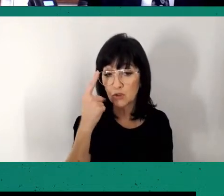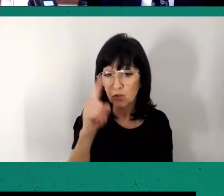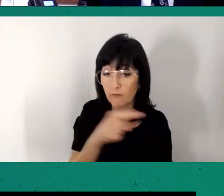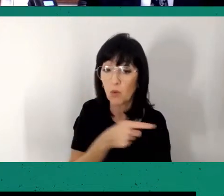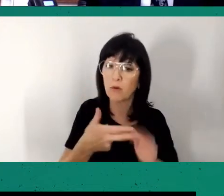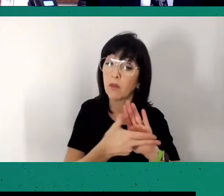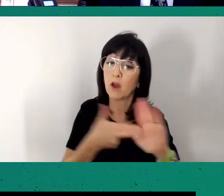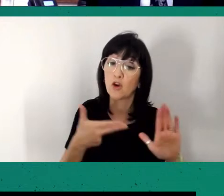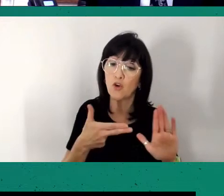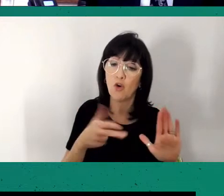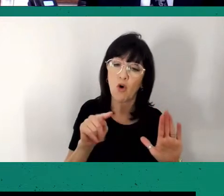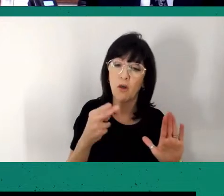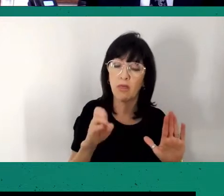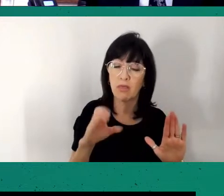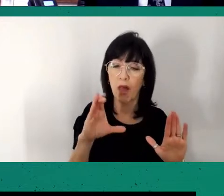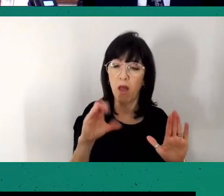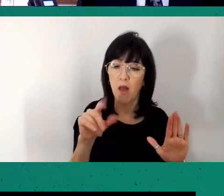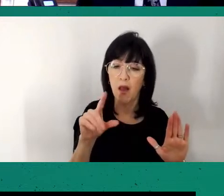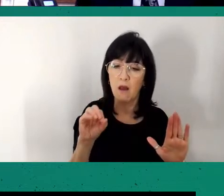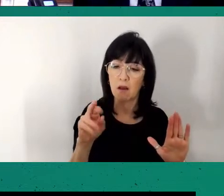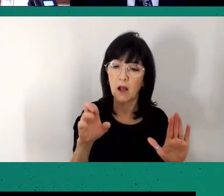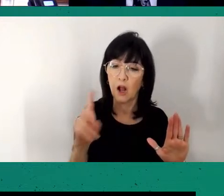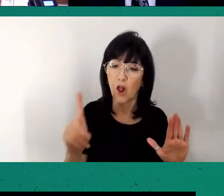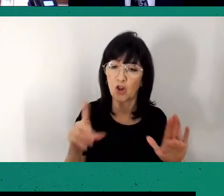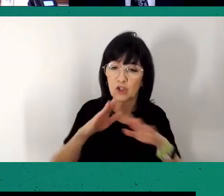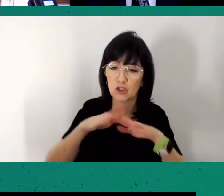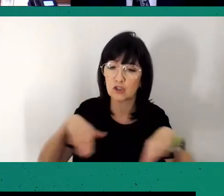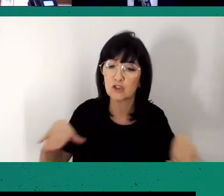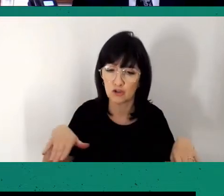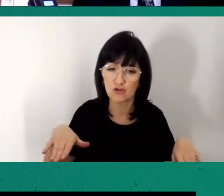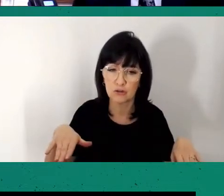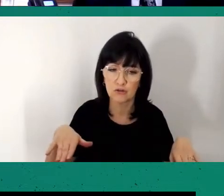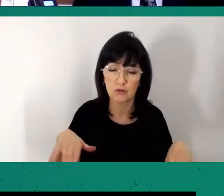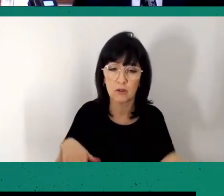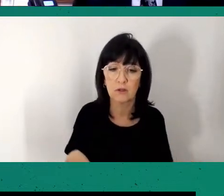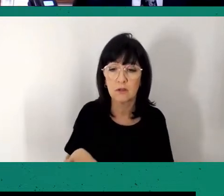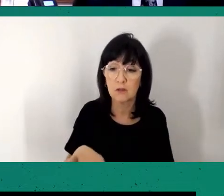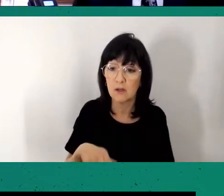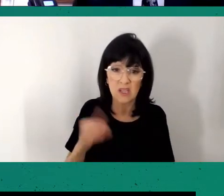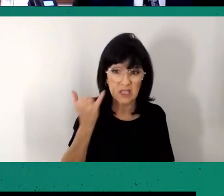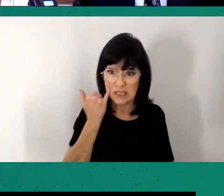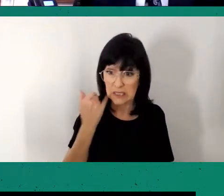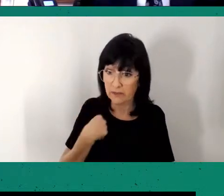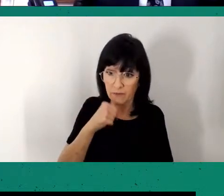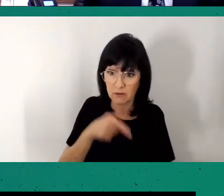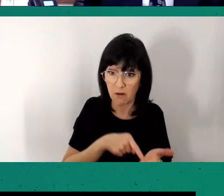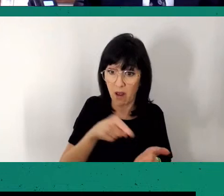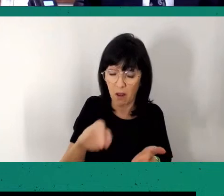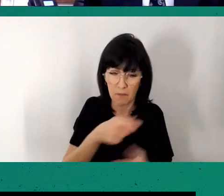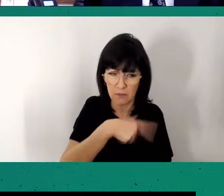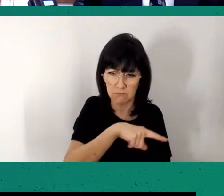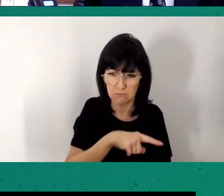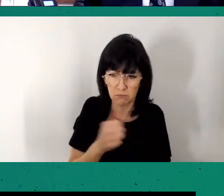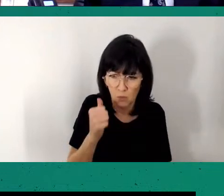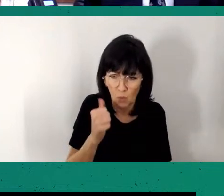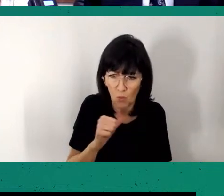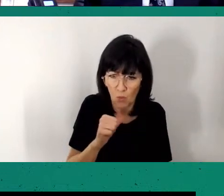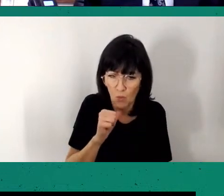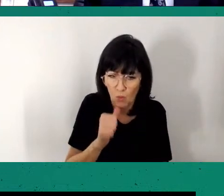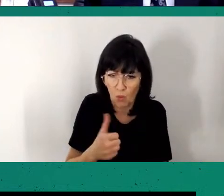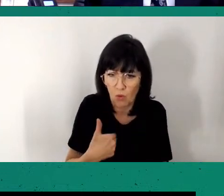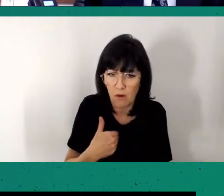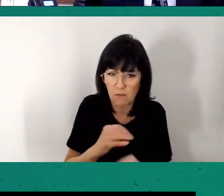colored children, which were not likely to get an education otherwise, unquote. Members of the